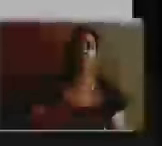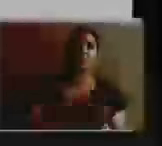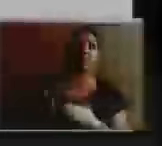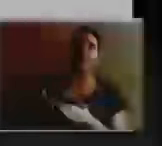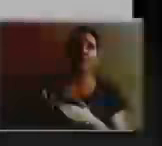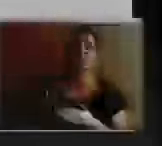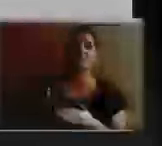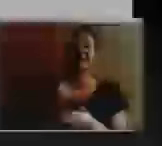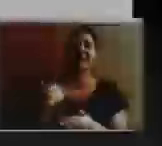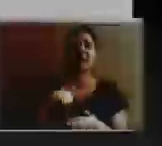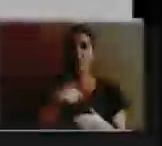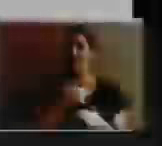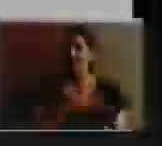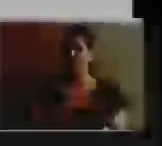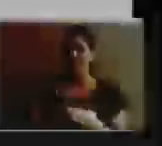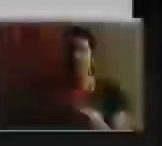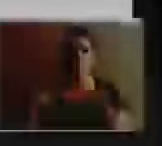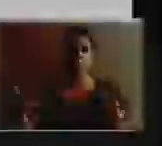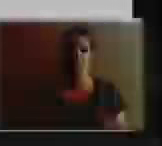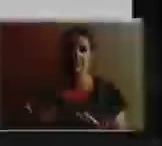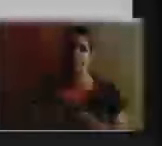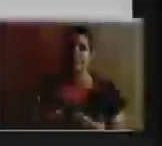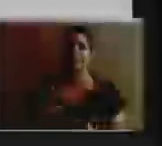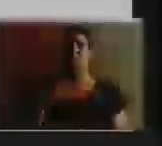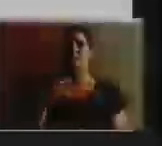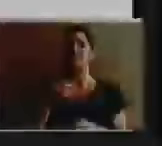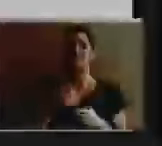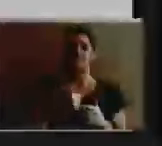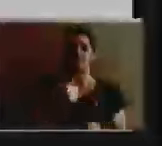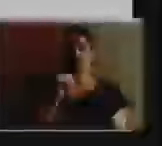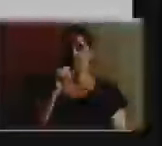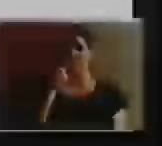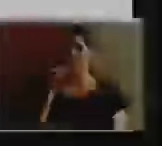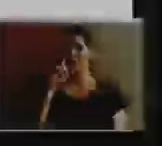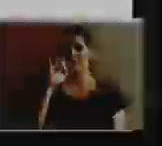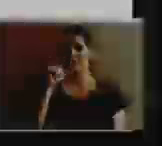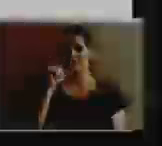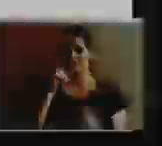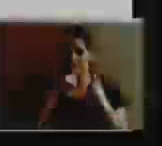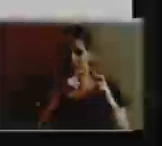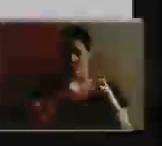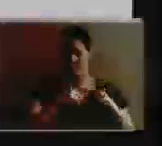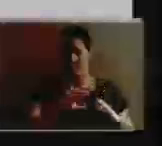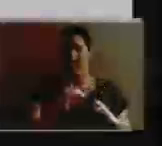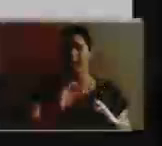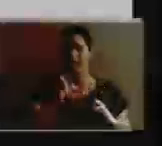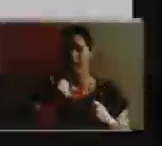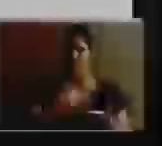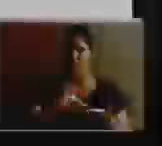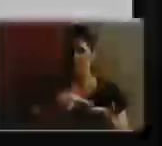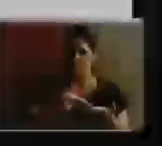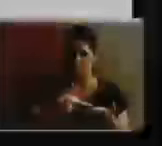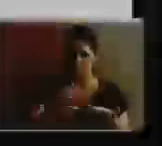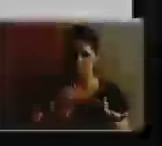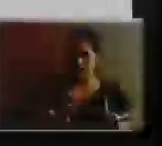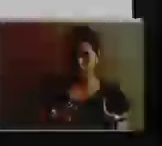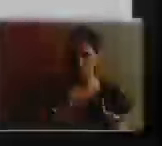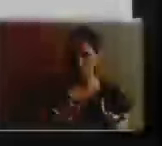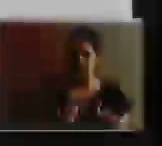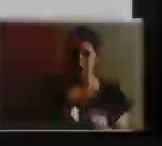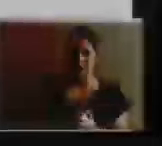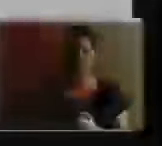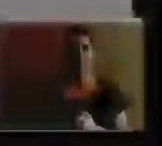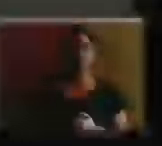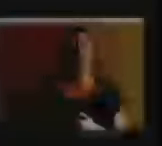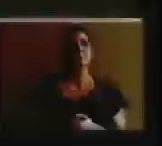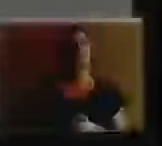is based not only on an audit that was done, but also on research-based practices. What